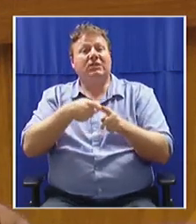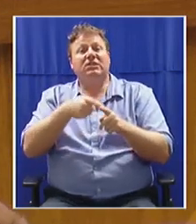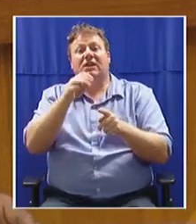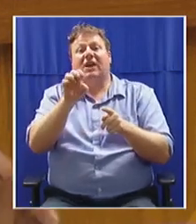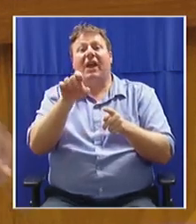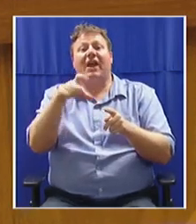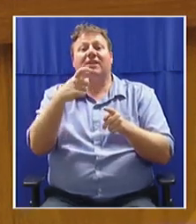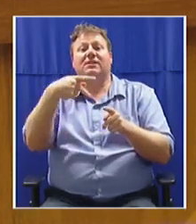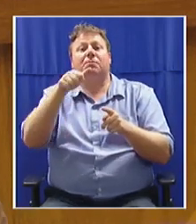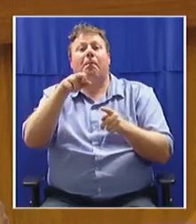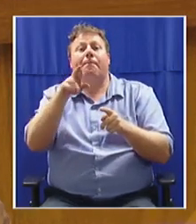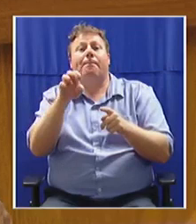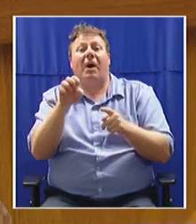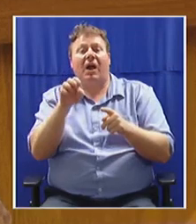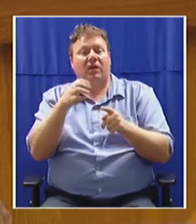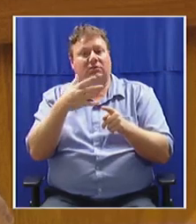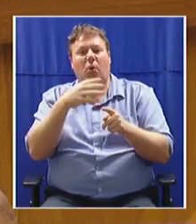should ensure that